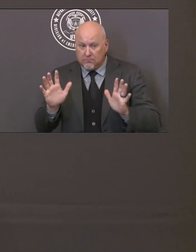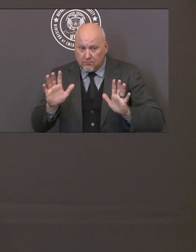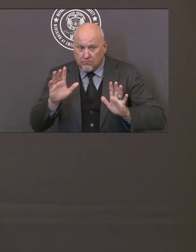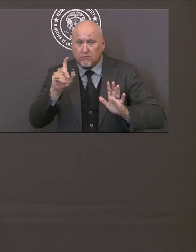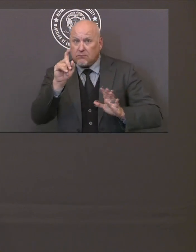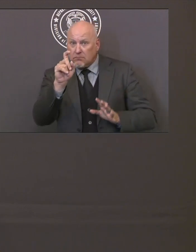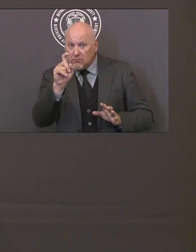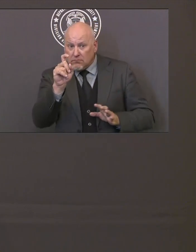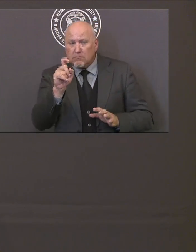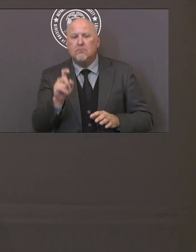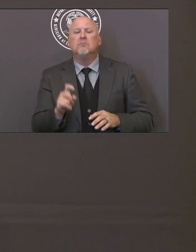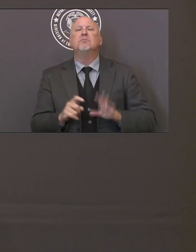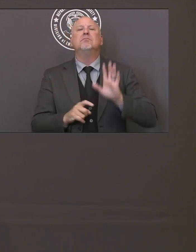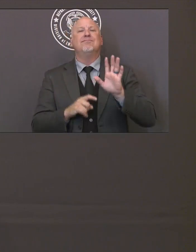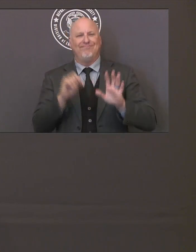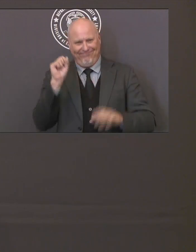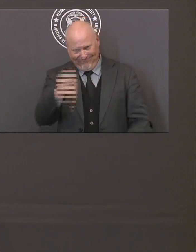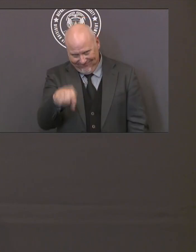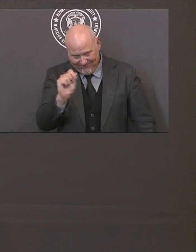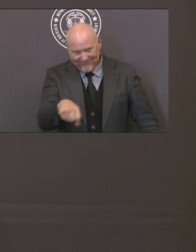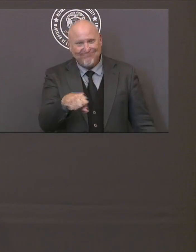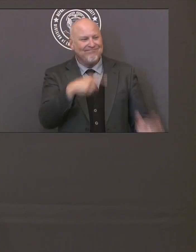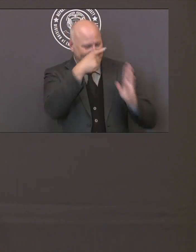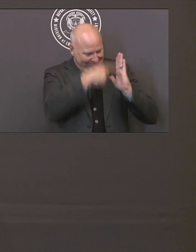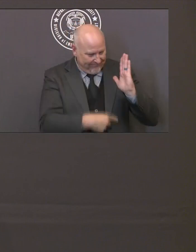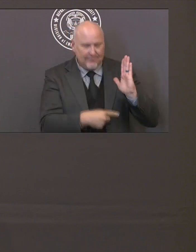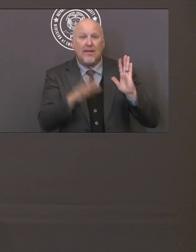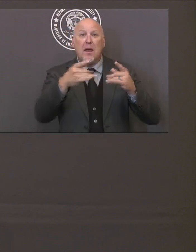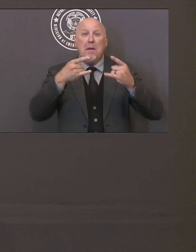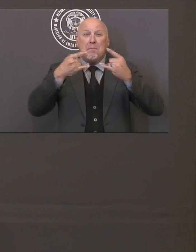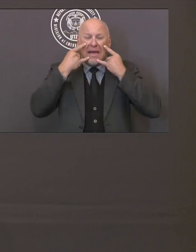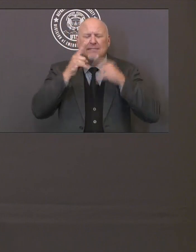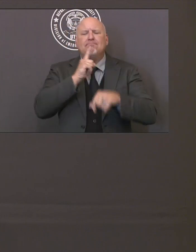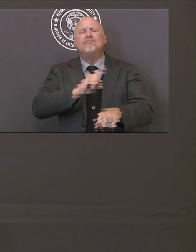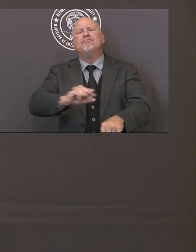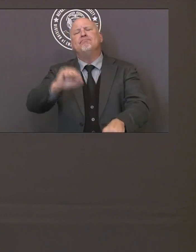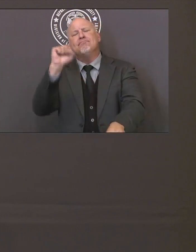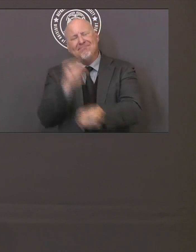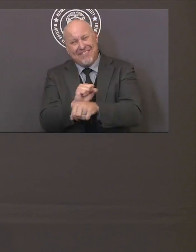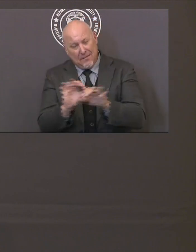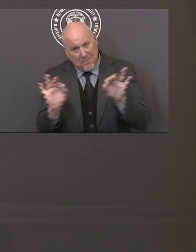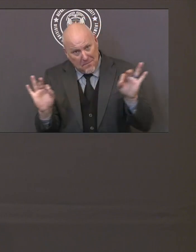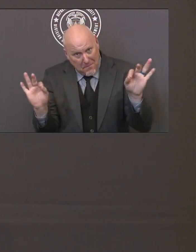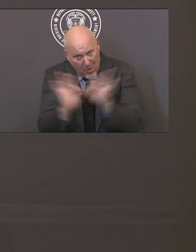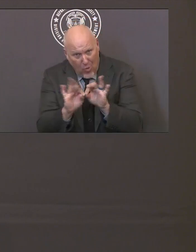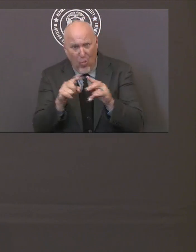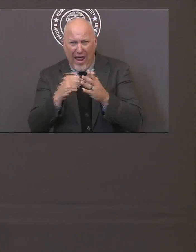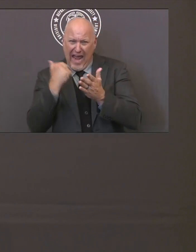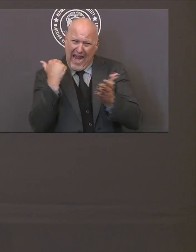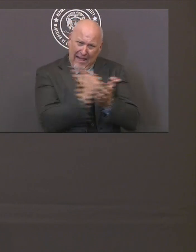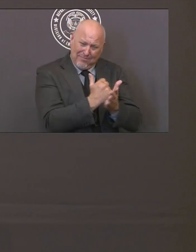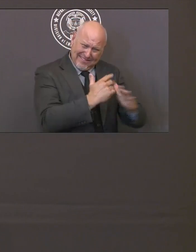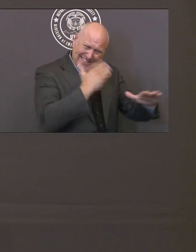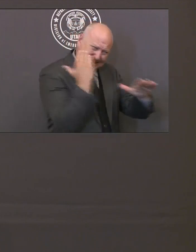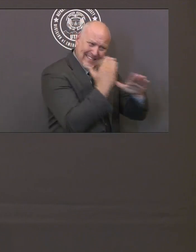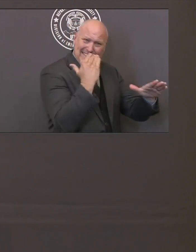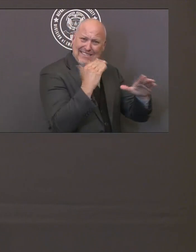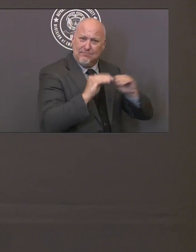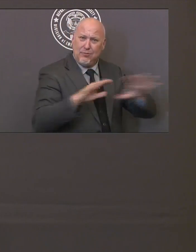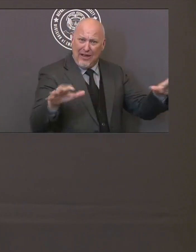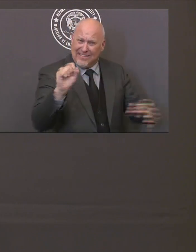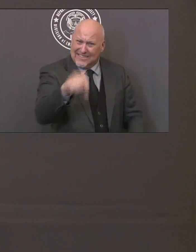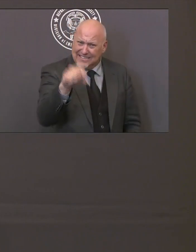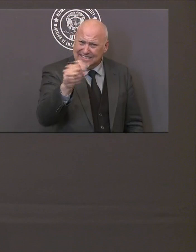One of the first clues that masks were effective came from the difference in the rate of spread and the mortality among